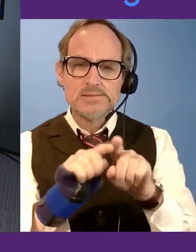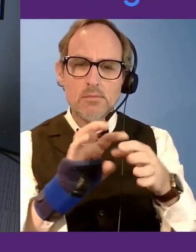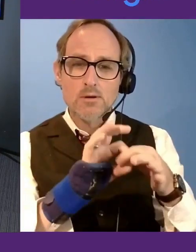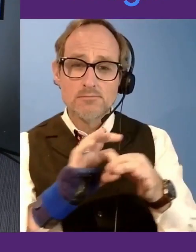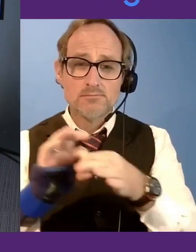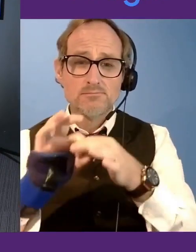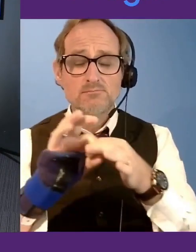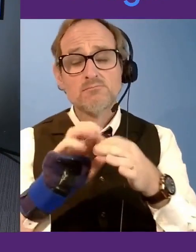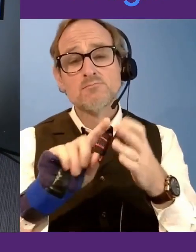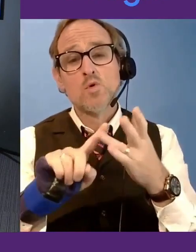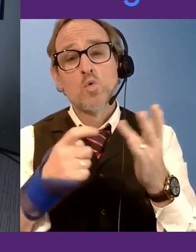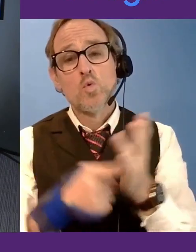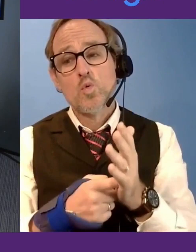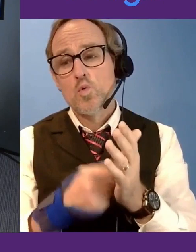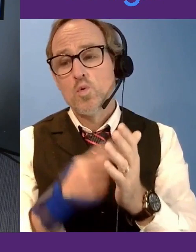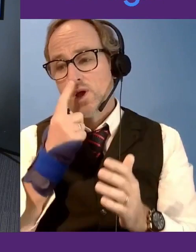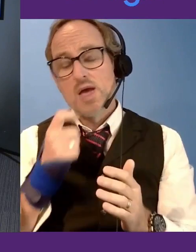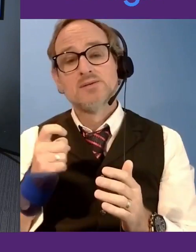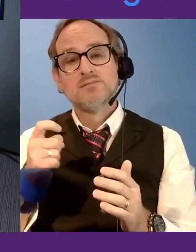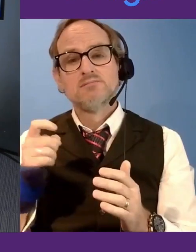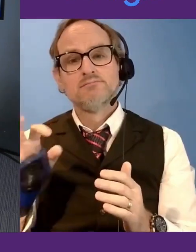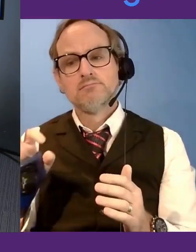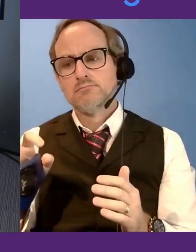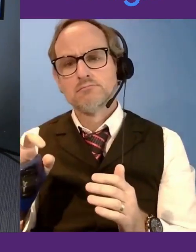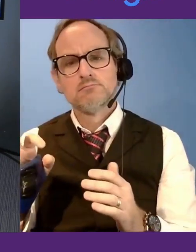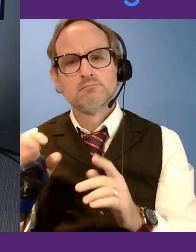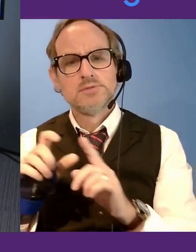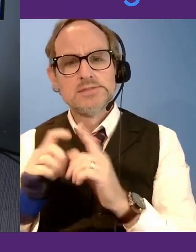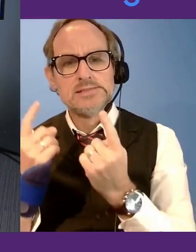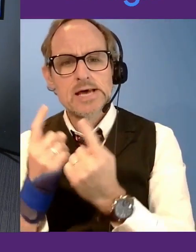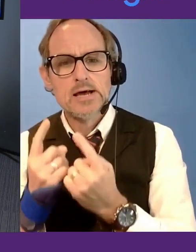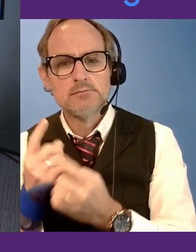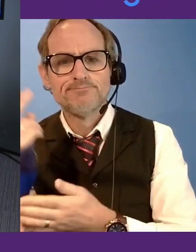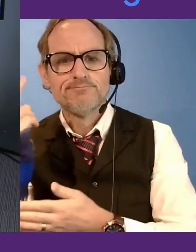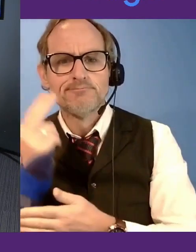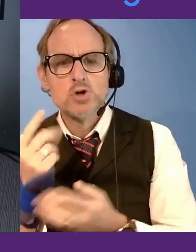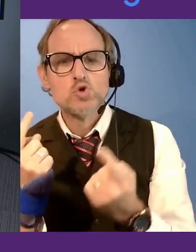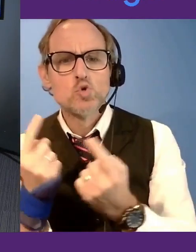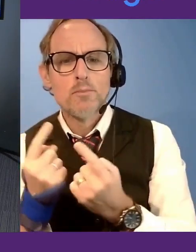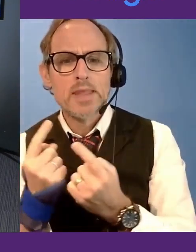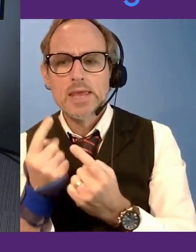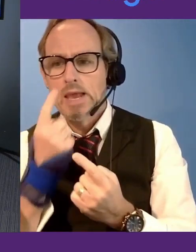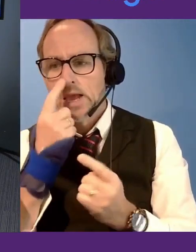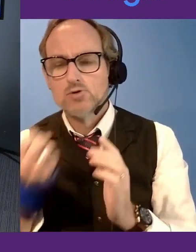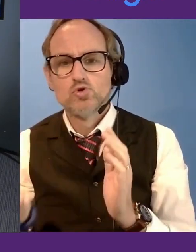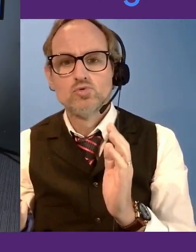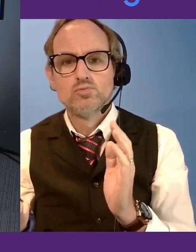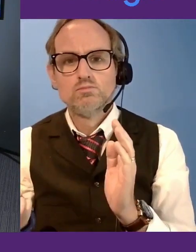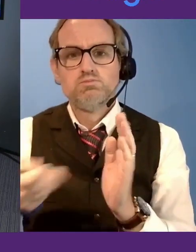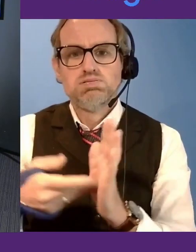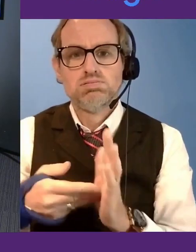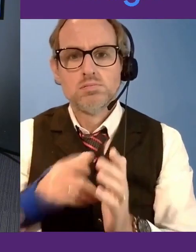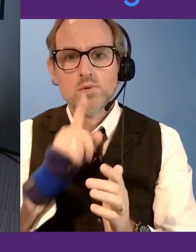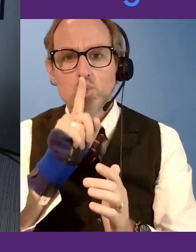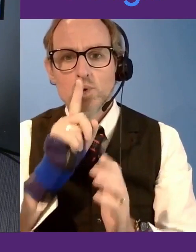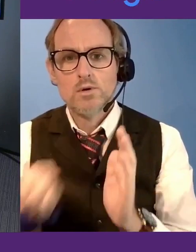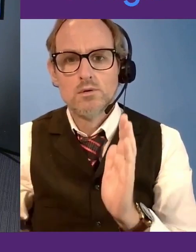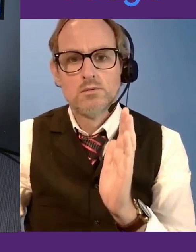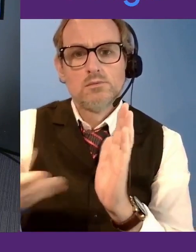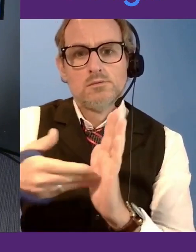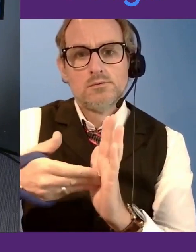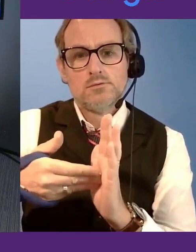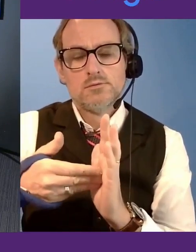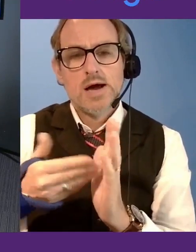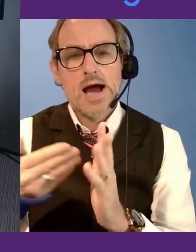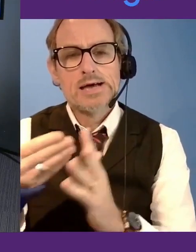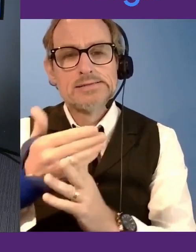can. Yes. If you're a designer, just design things accessibly. If you're a developer and it's not in your requirements and you know what you're doing,